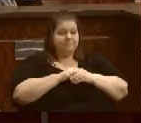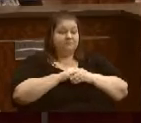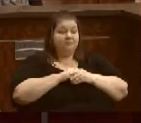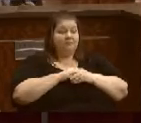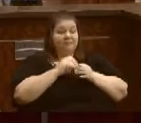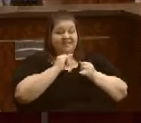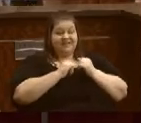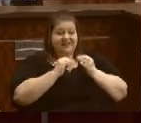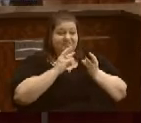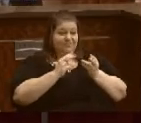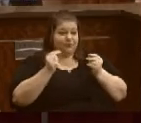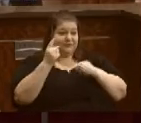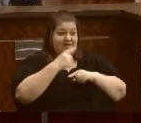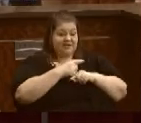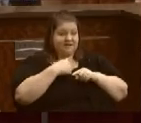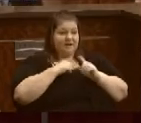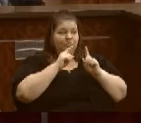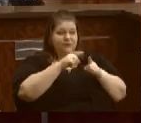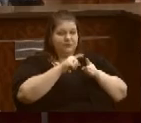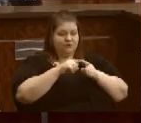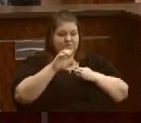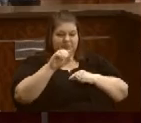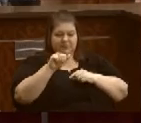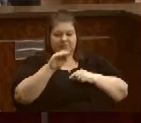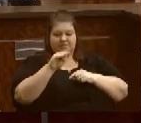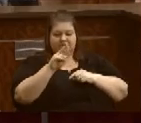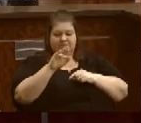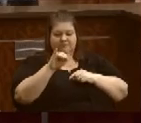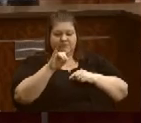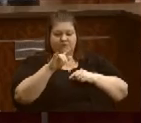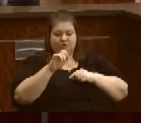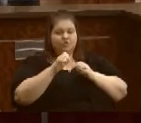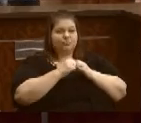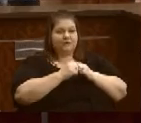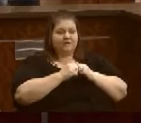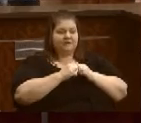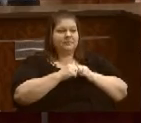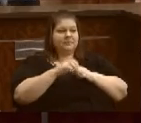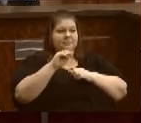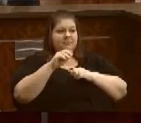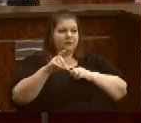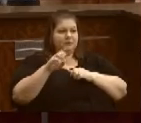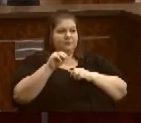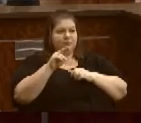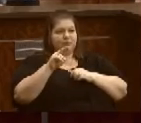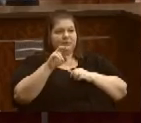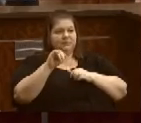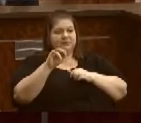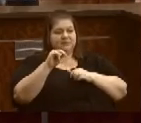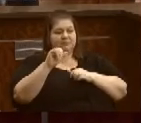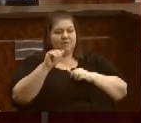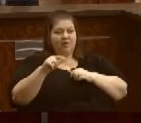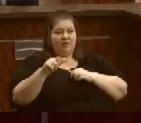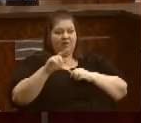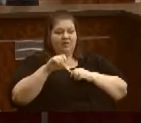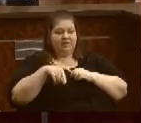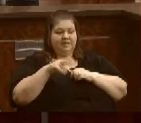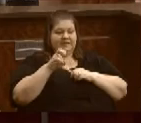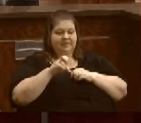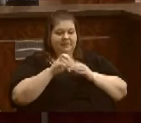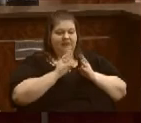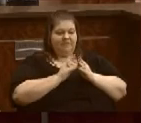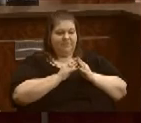few days, we've been down in Cambridge, Maryland, at the Maryland Municipal League Legislative Conference. Well